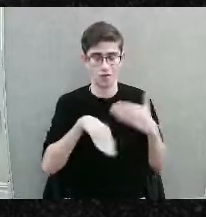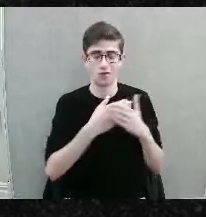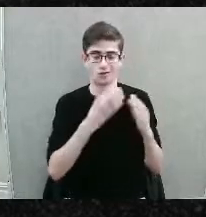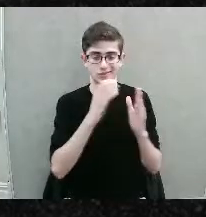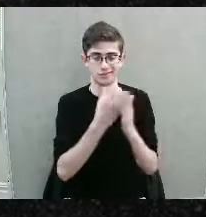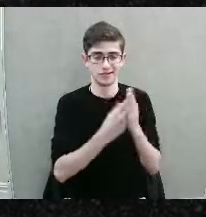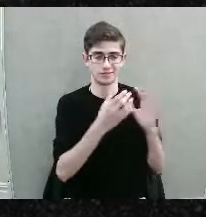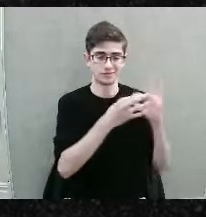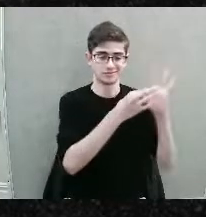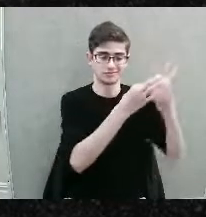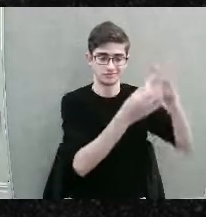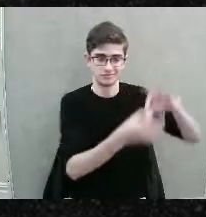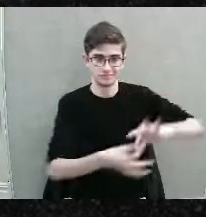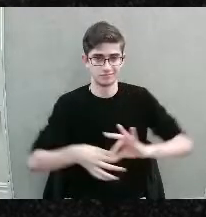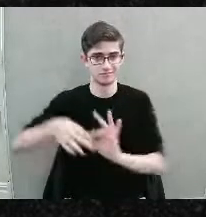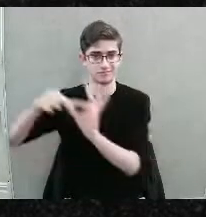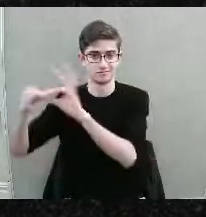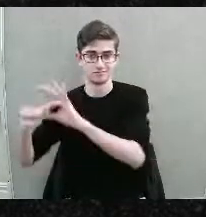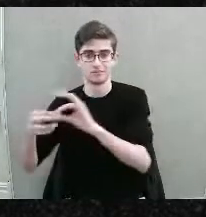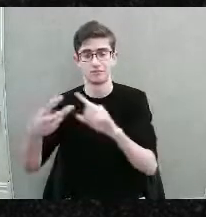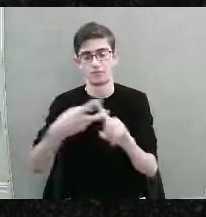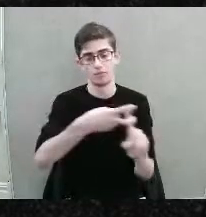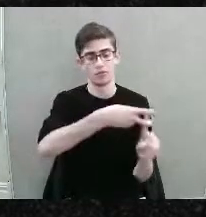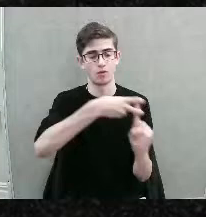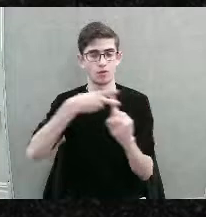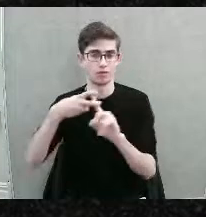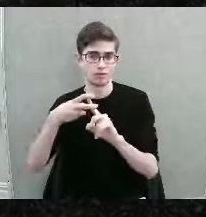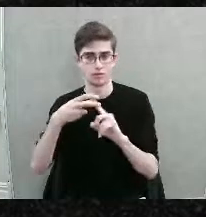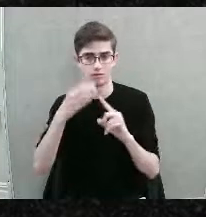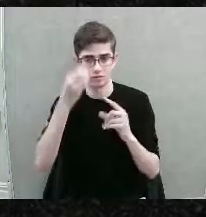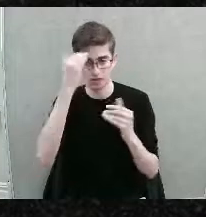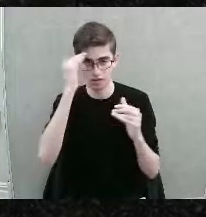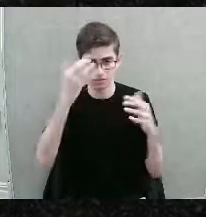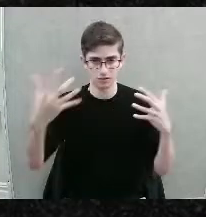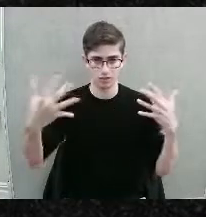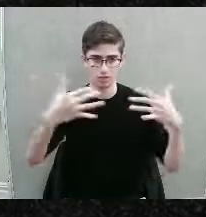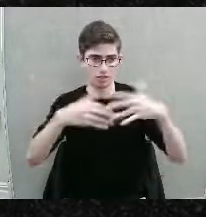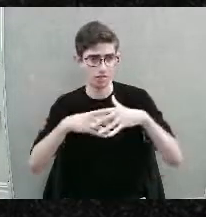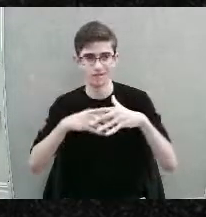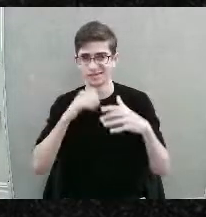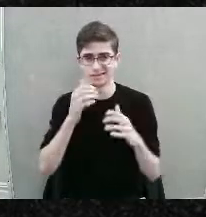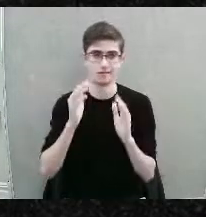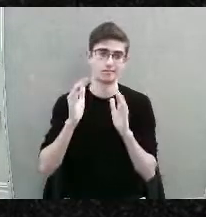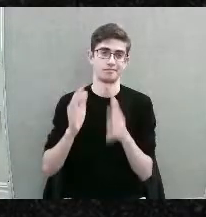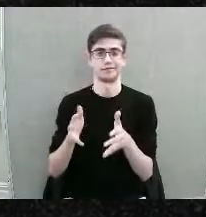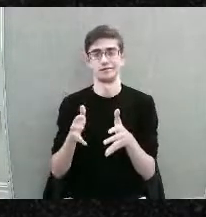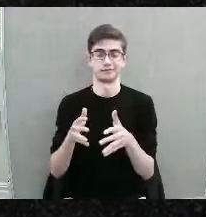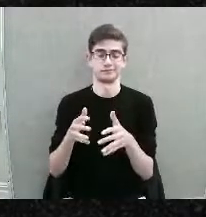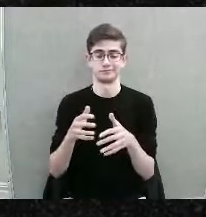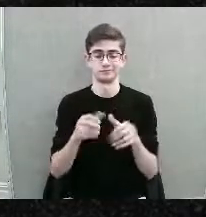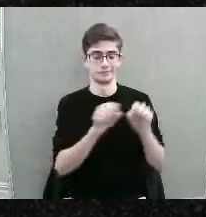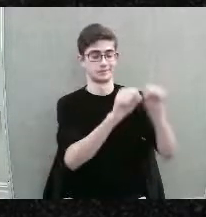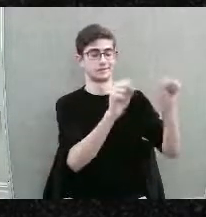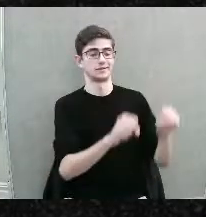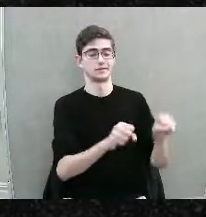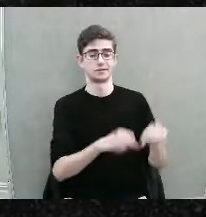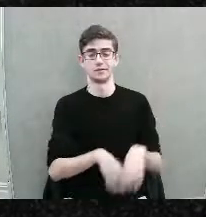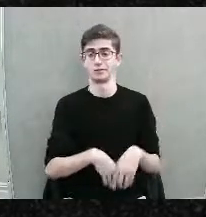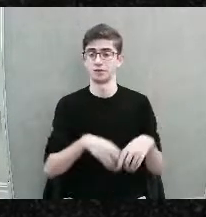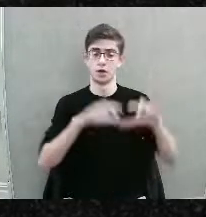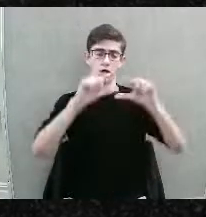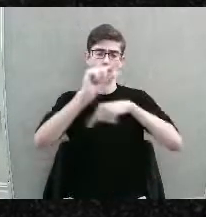they pull together knowledge rather than simply leaving it either at the systems global level or at